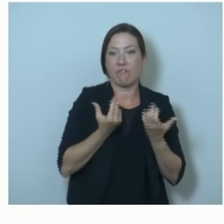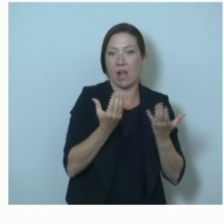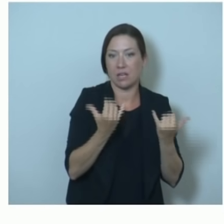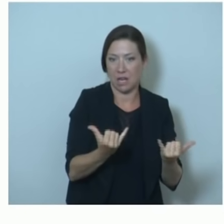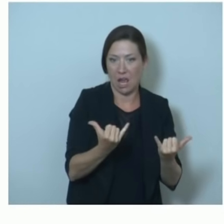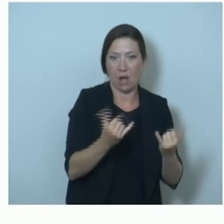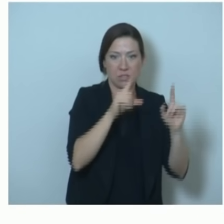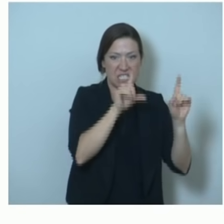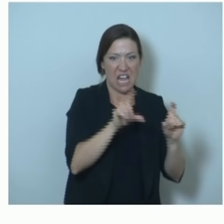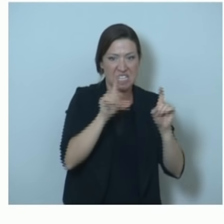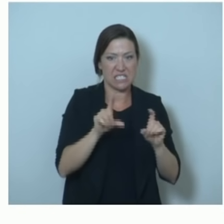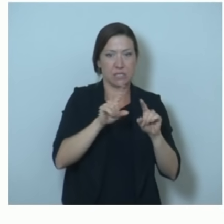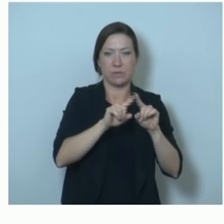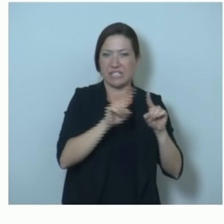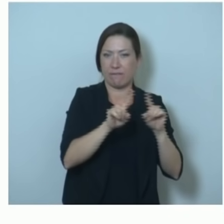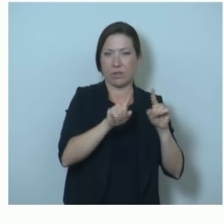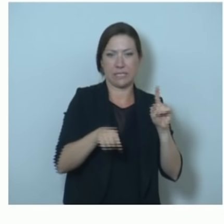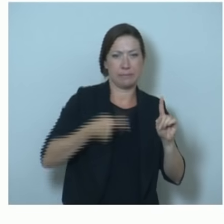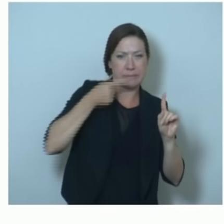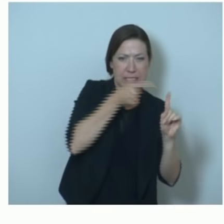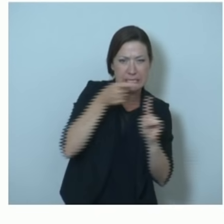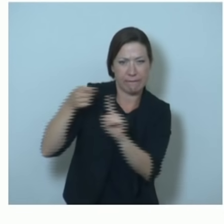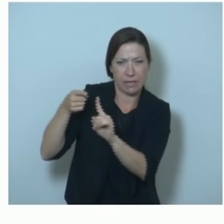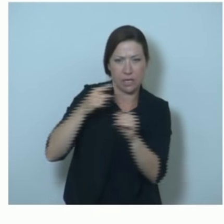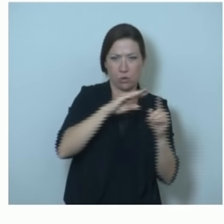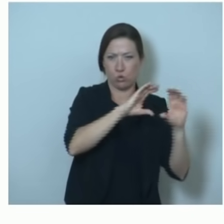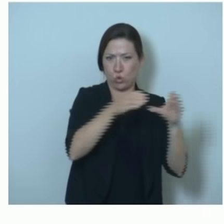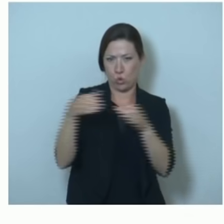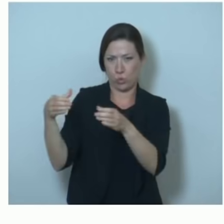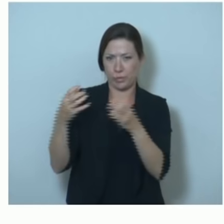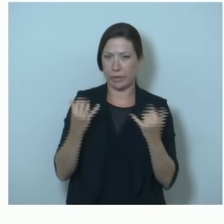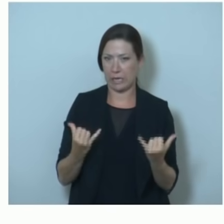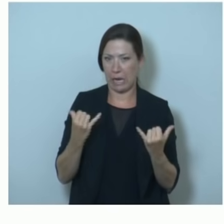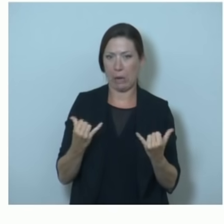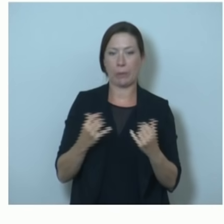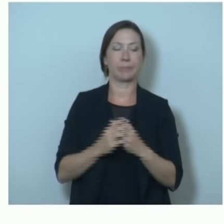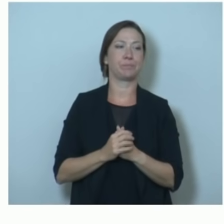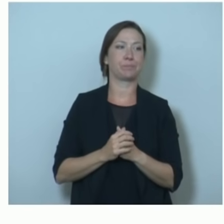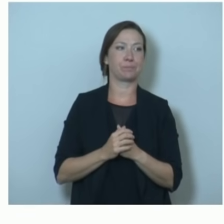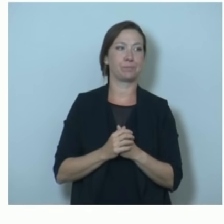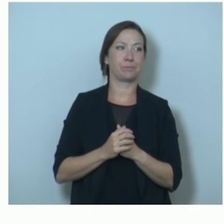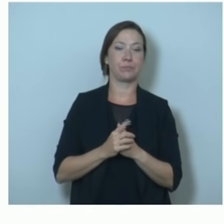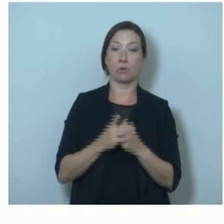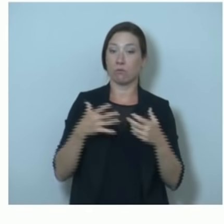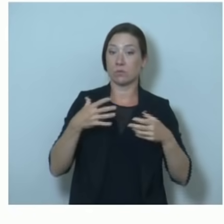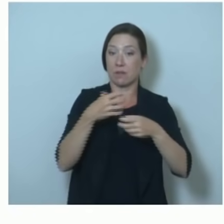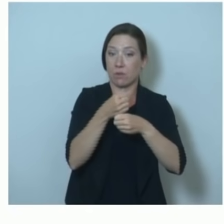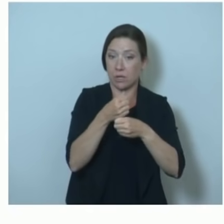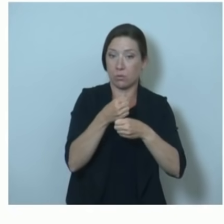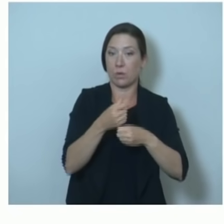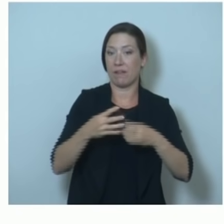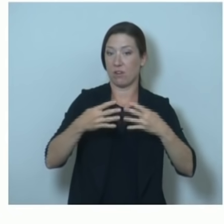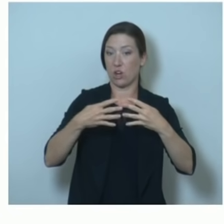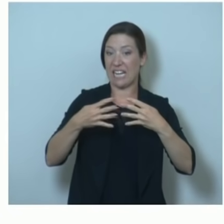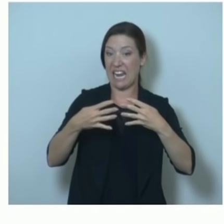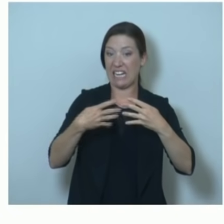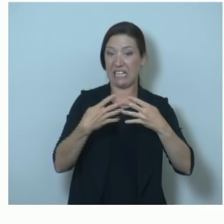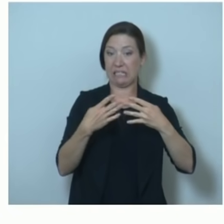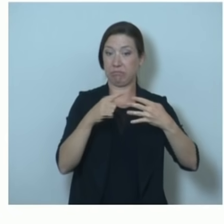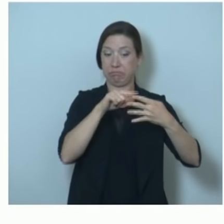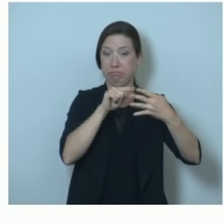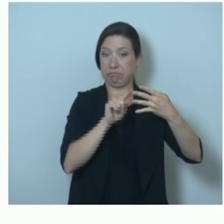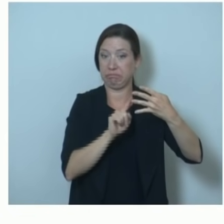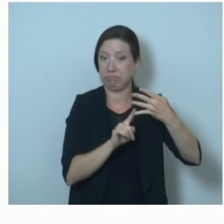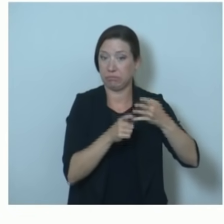populations, which is very important. So just in summary, where are we? So 4 gating criteria: spread, not